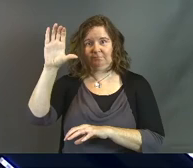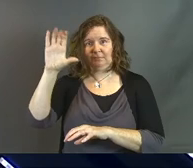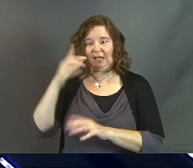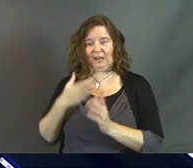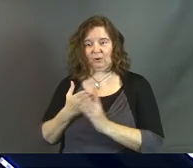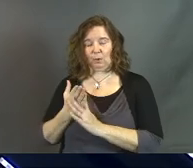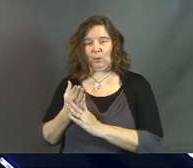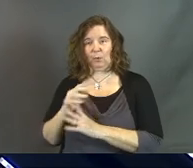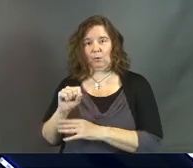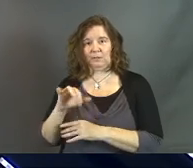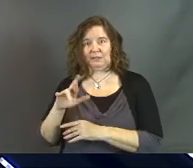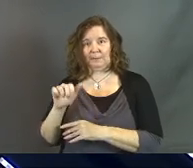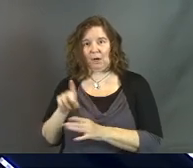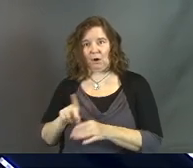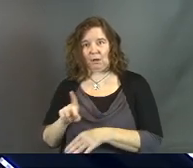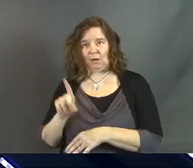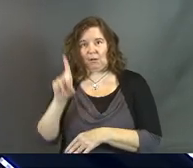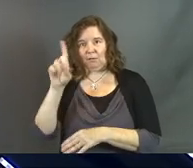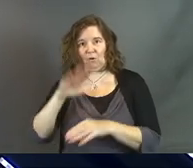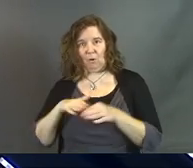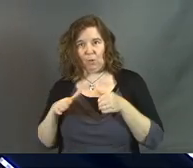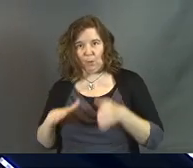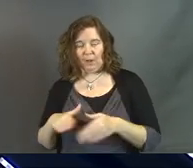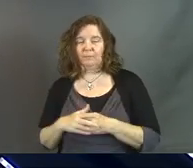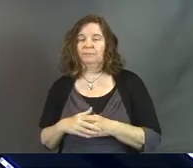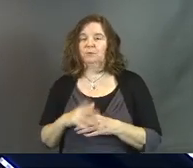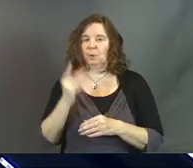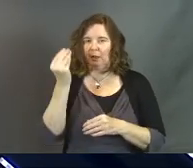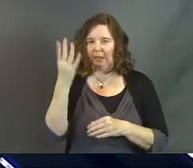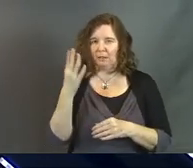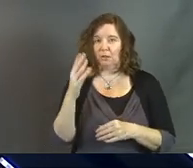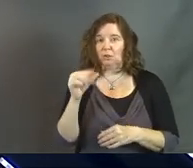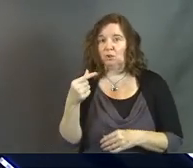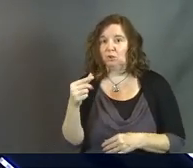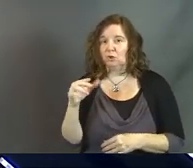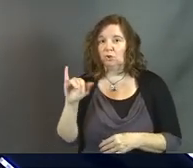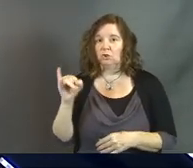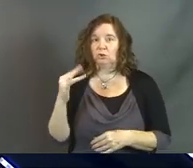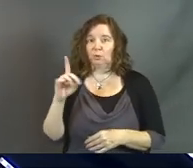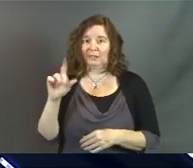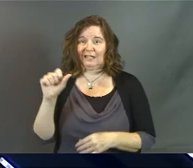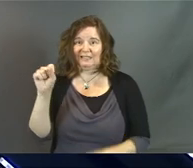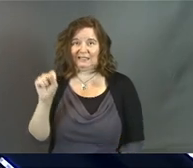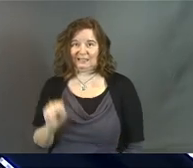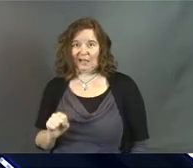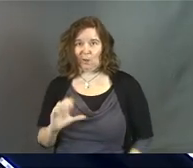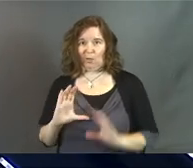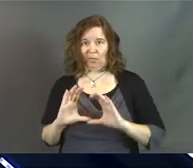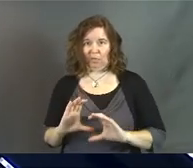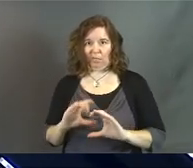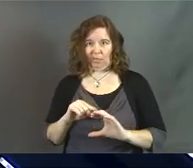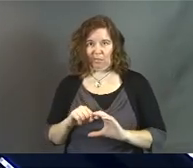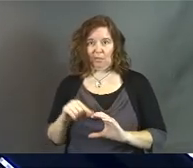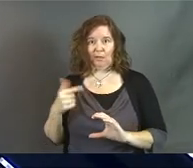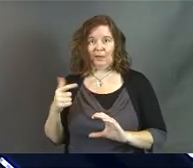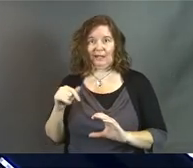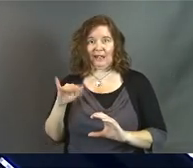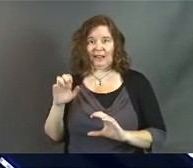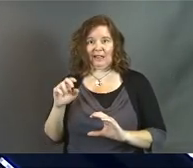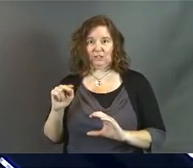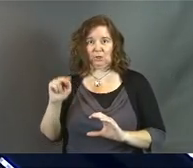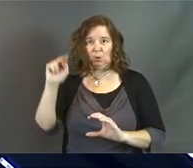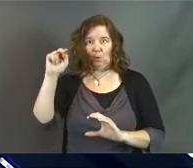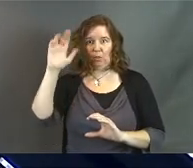Geography lesson for you real quick. Judea is in the south of Israel. Galilee is in the north. And